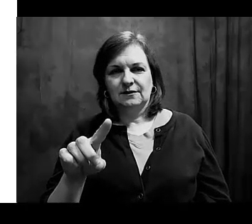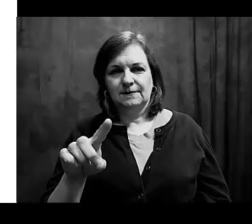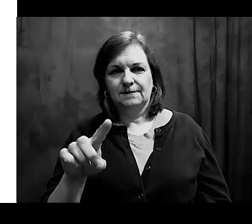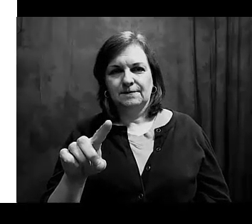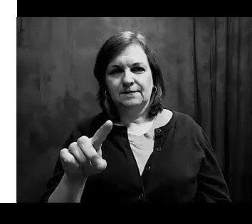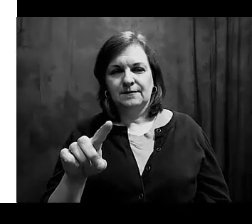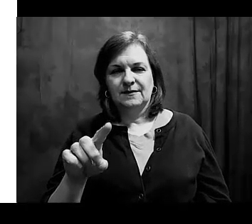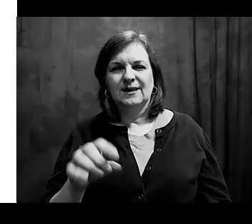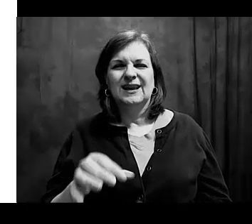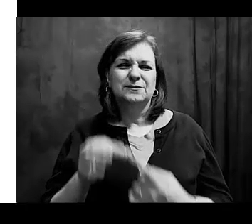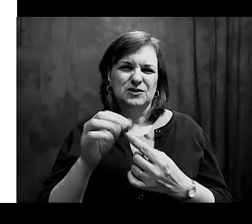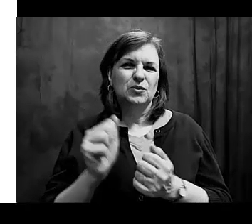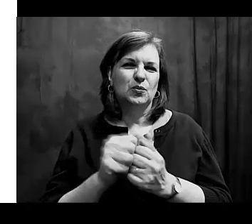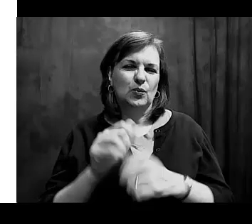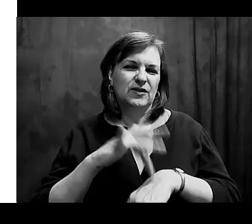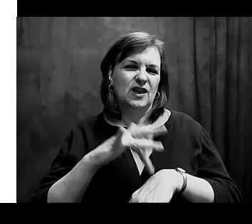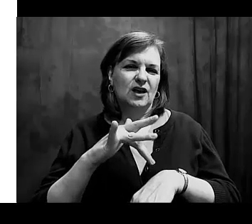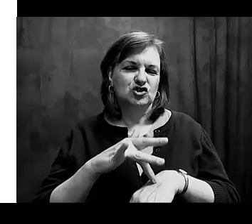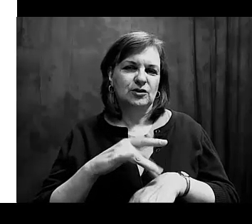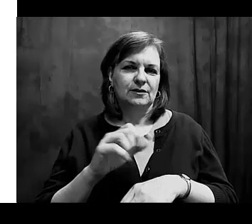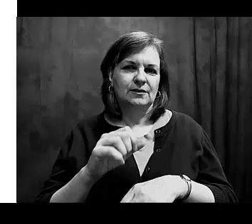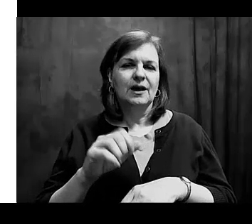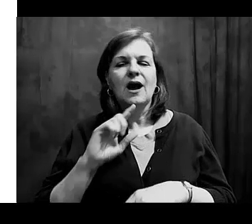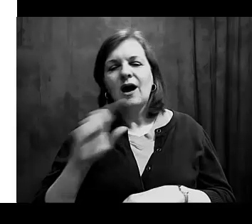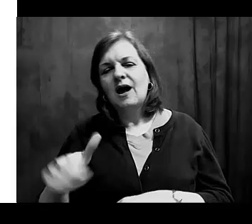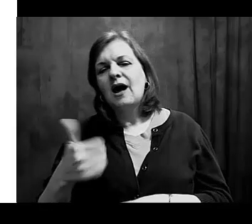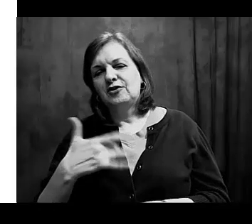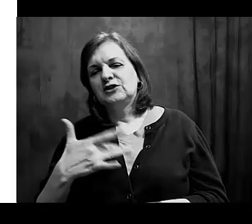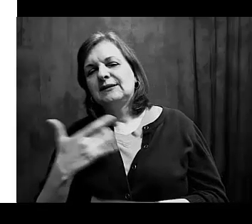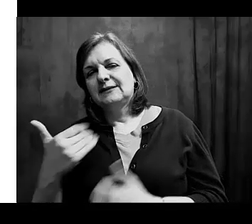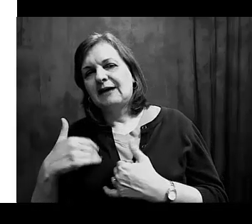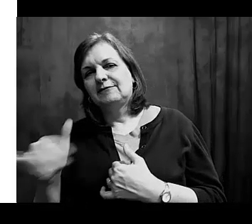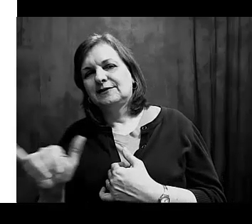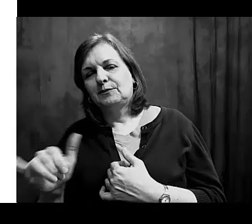and have some knowledge of the scenario.